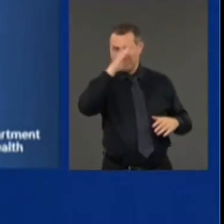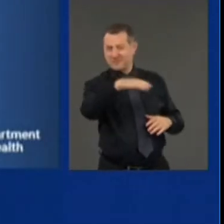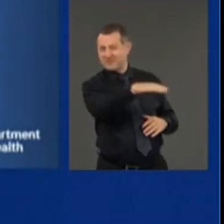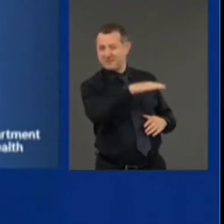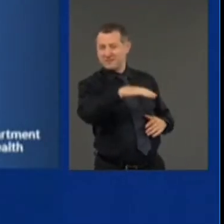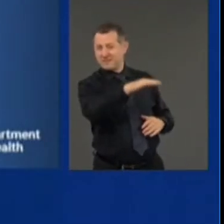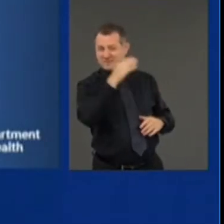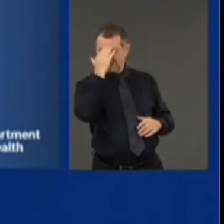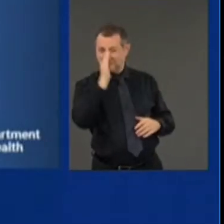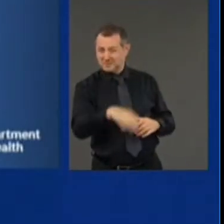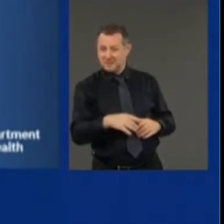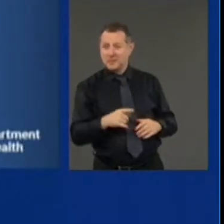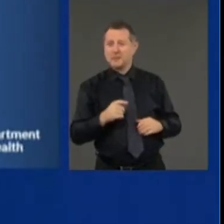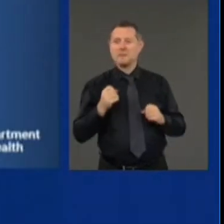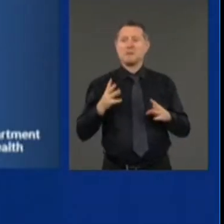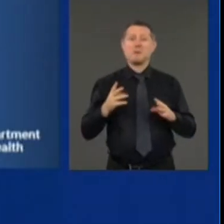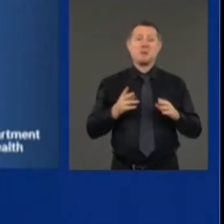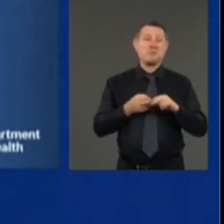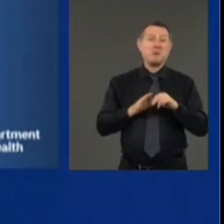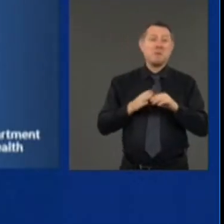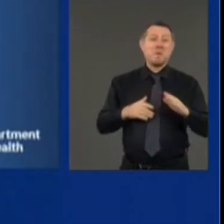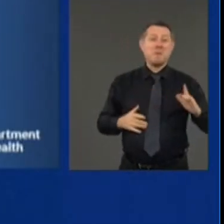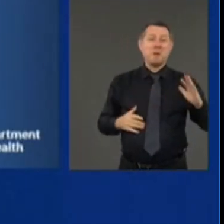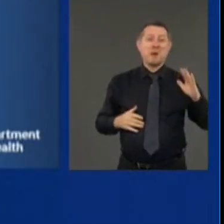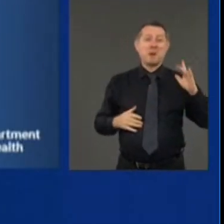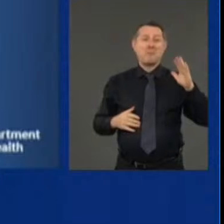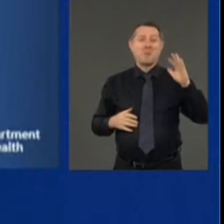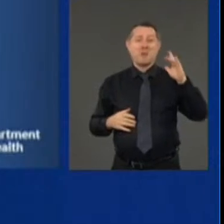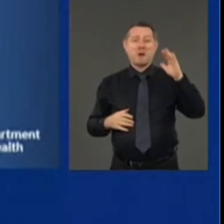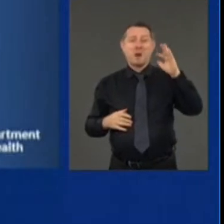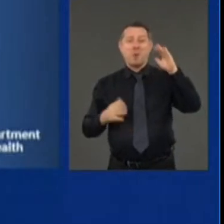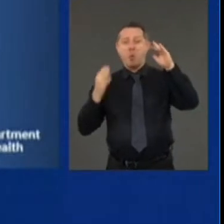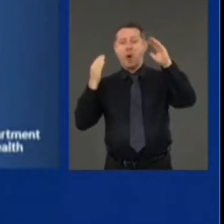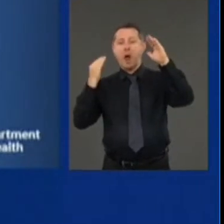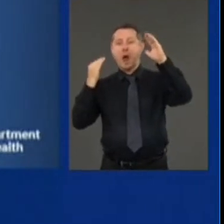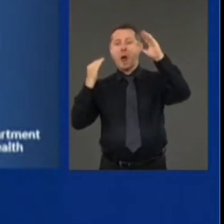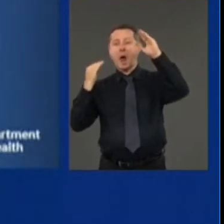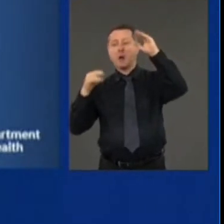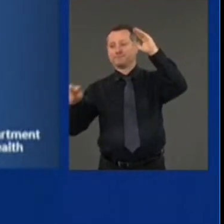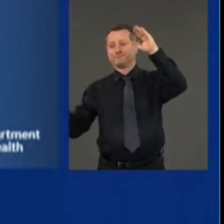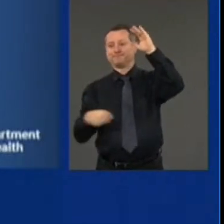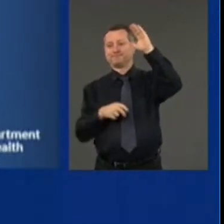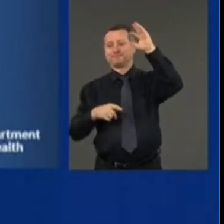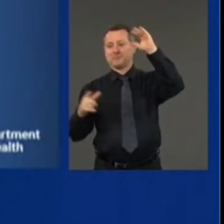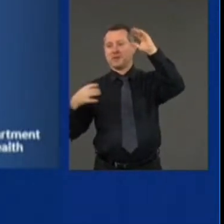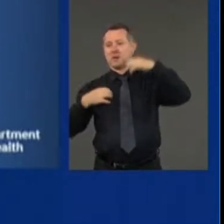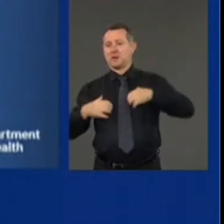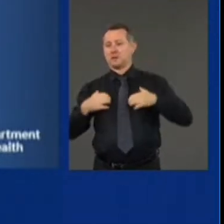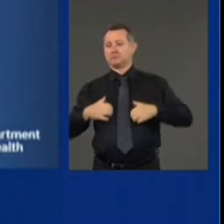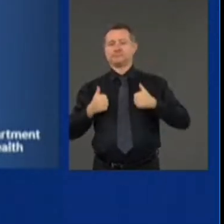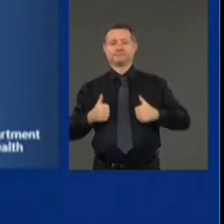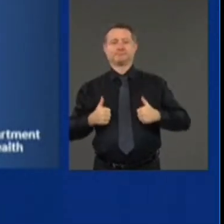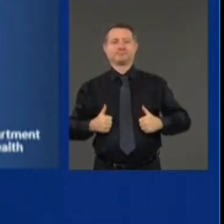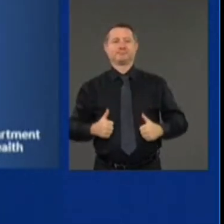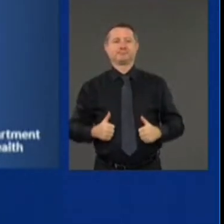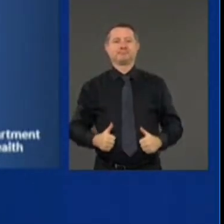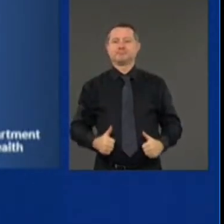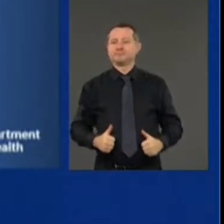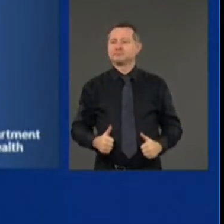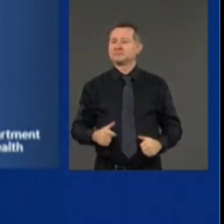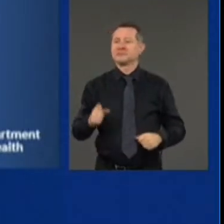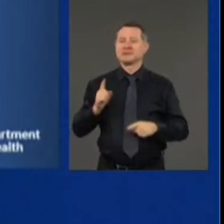peaked and moved up to that peak, they went because of progressing respiratory issues, because managing their health at